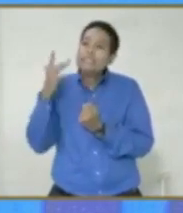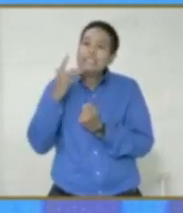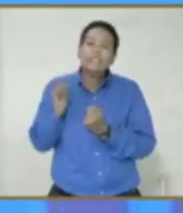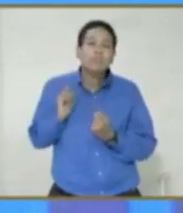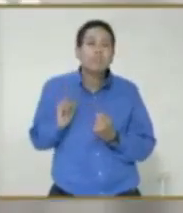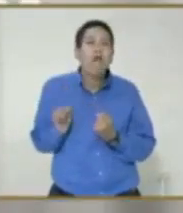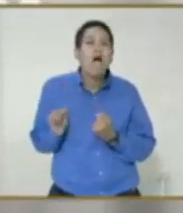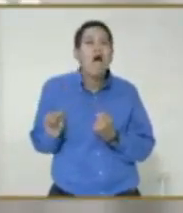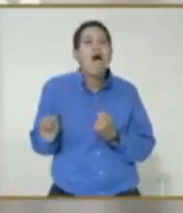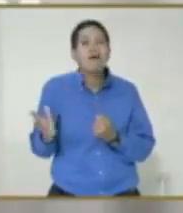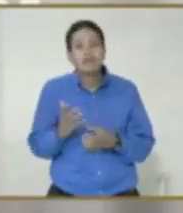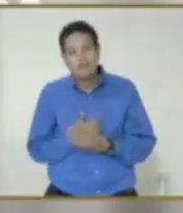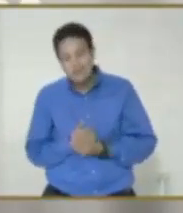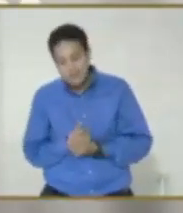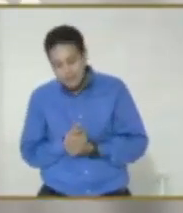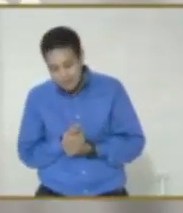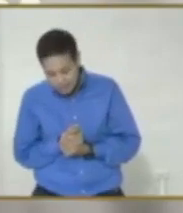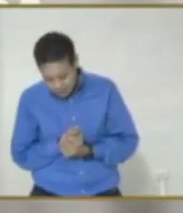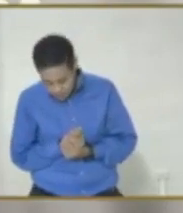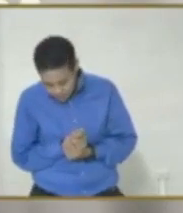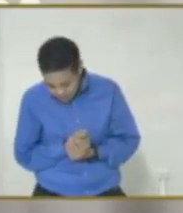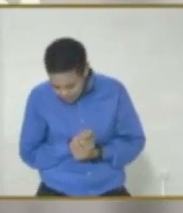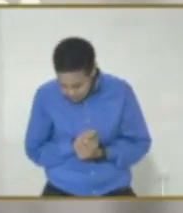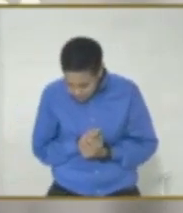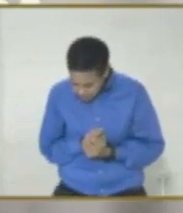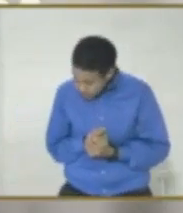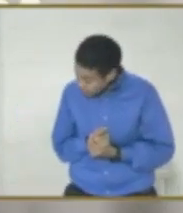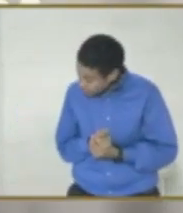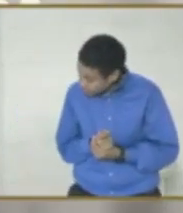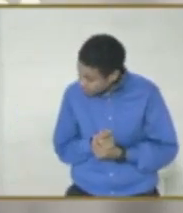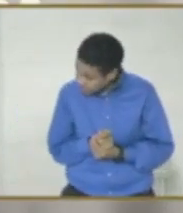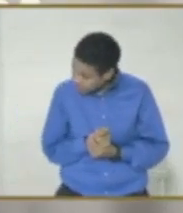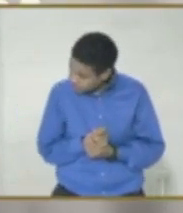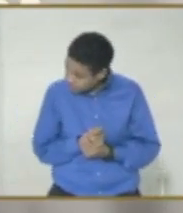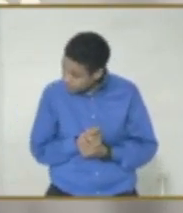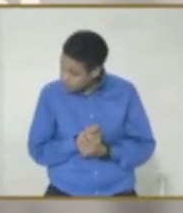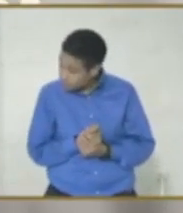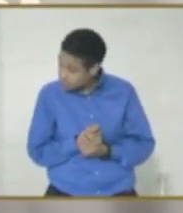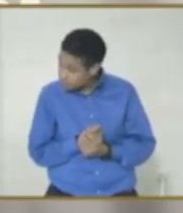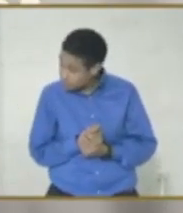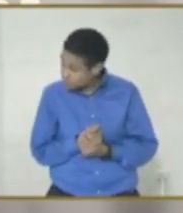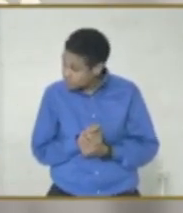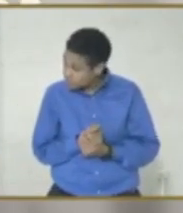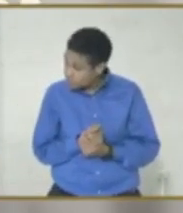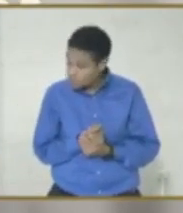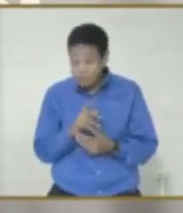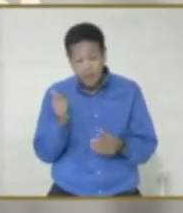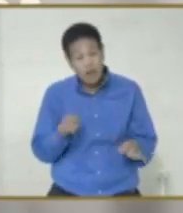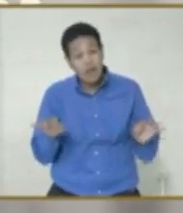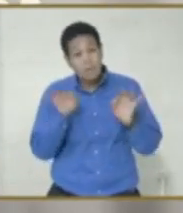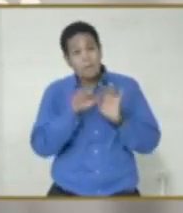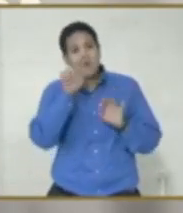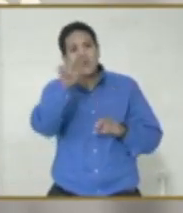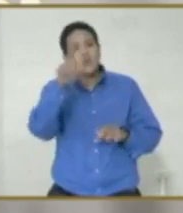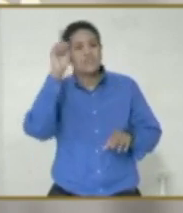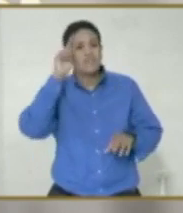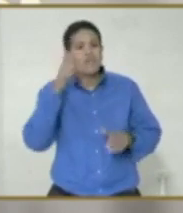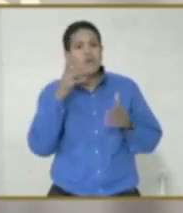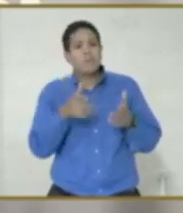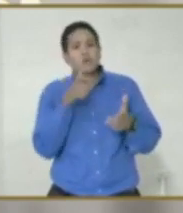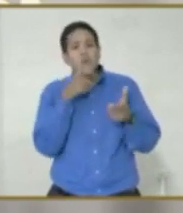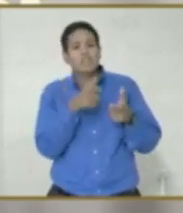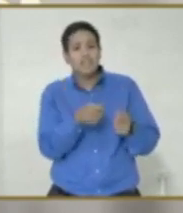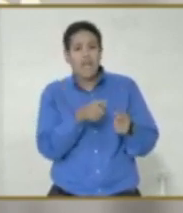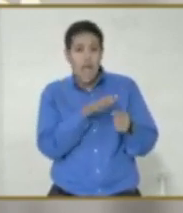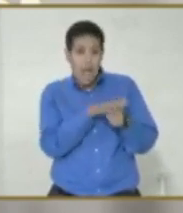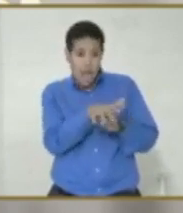Thank you, Minister. Another important question from a participant on the text line is adequate security provided at